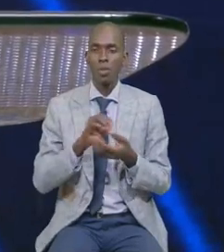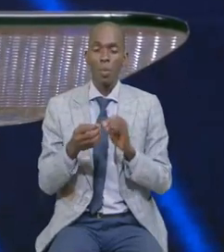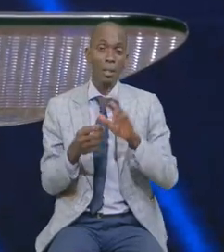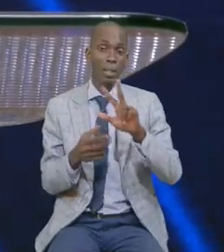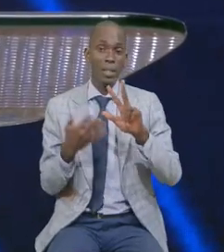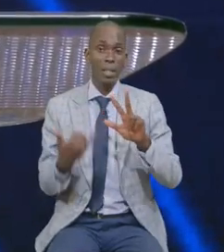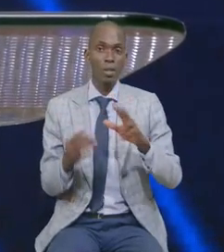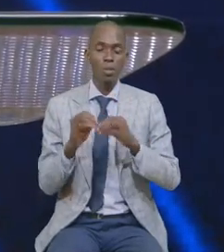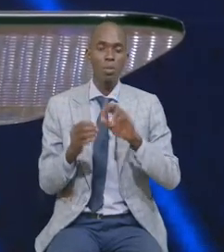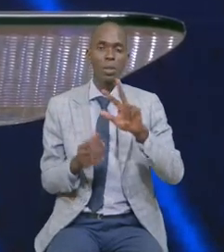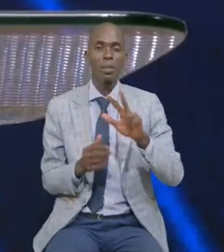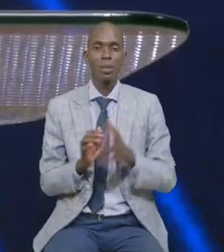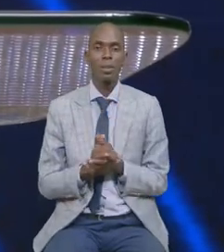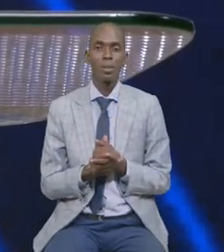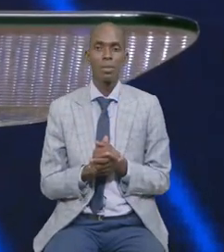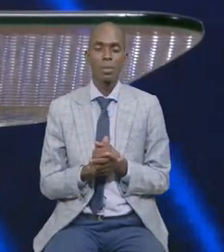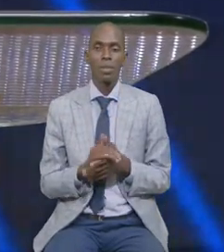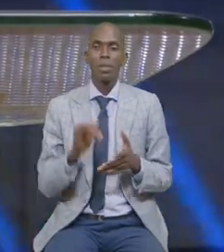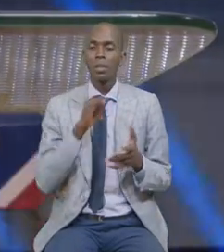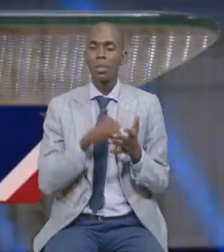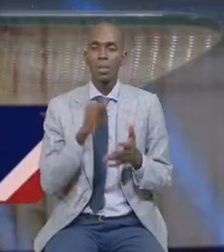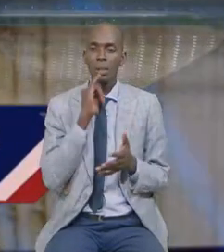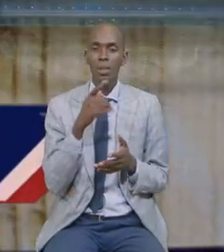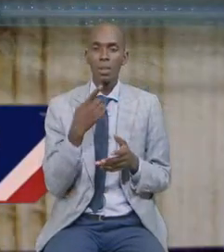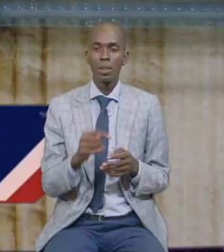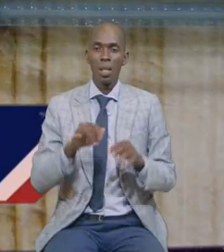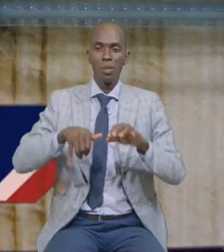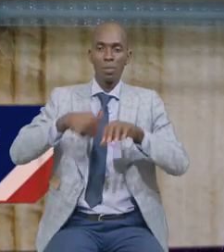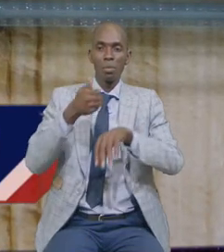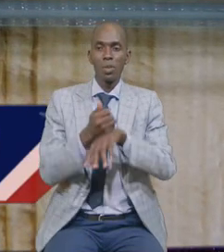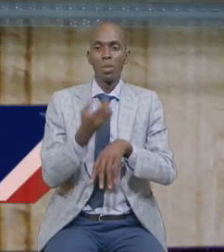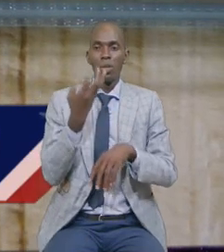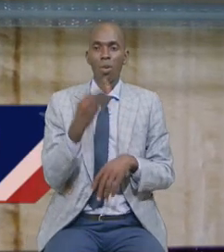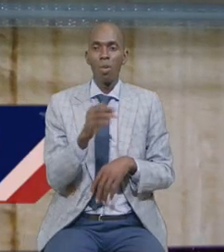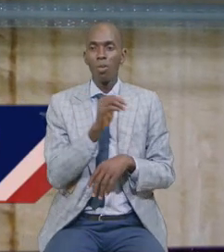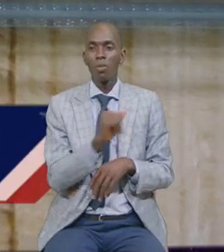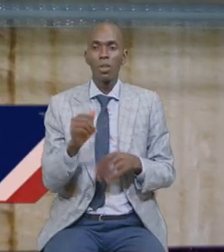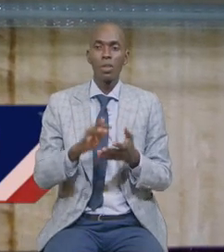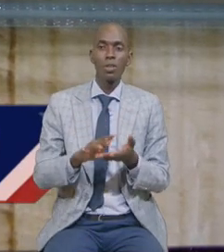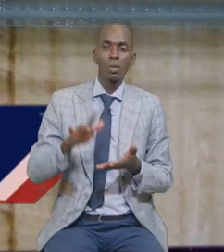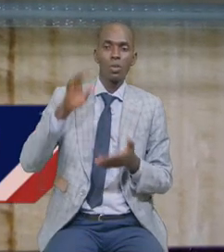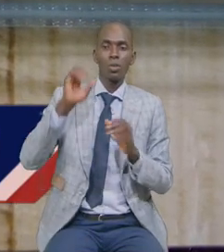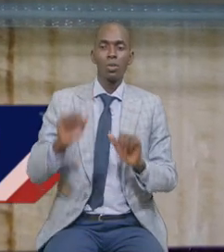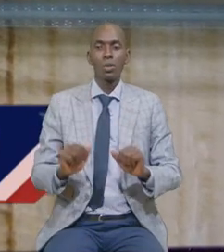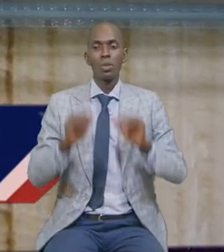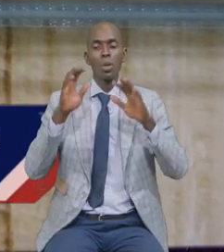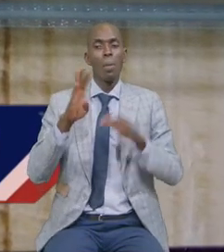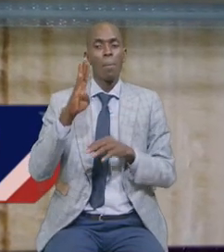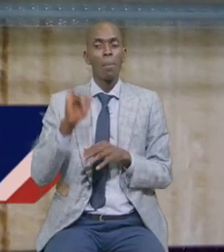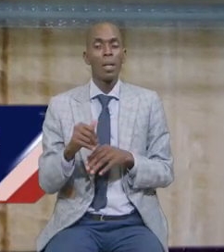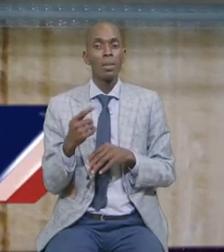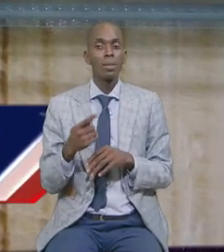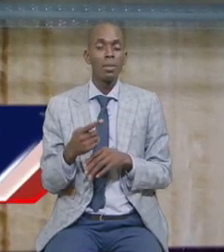Number three, it's the affirmation of a glorious consecration by the